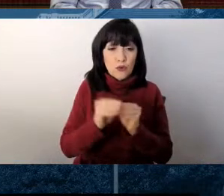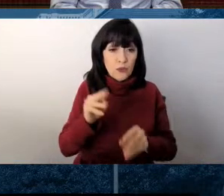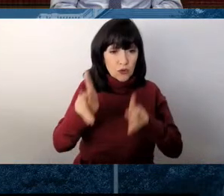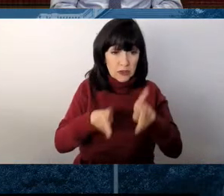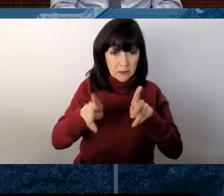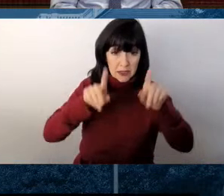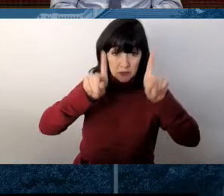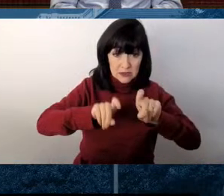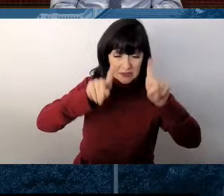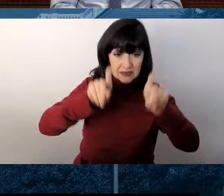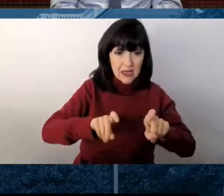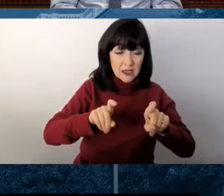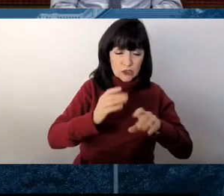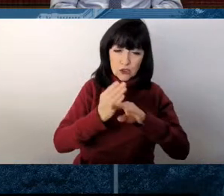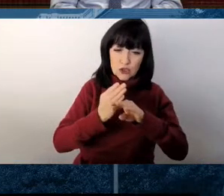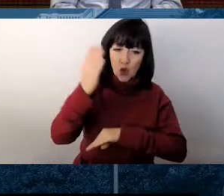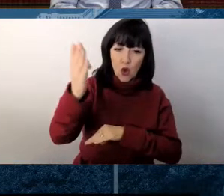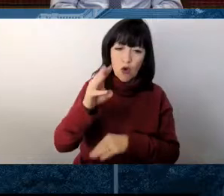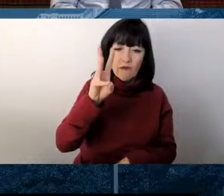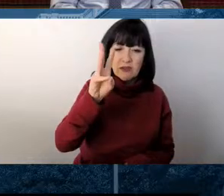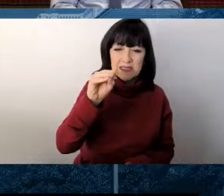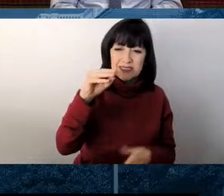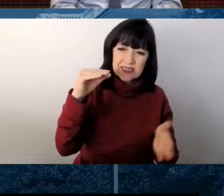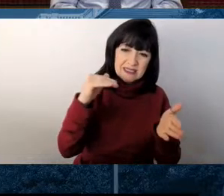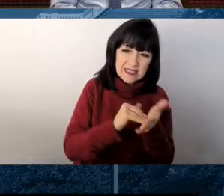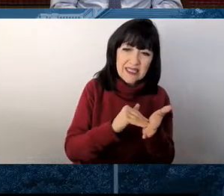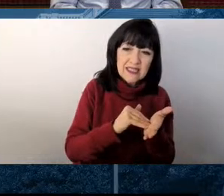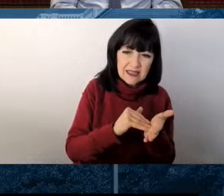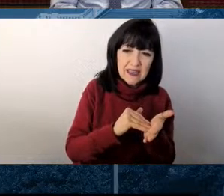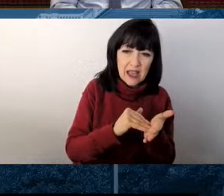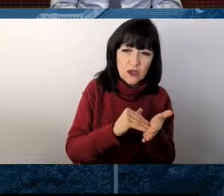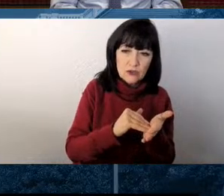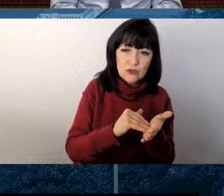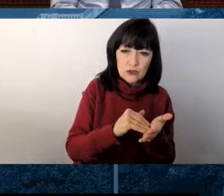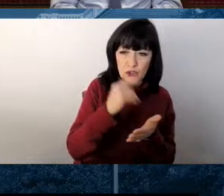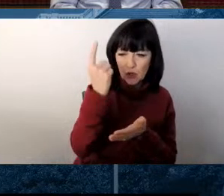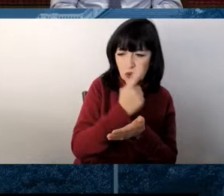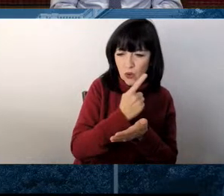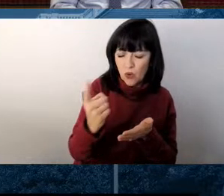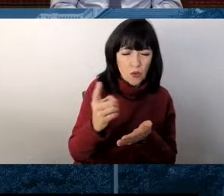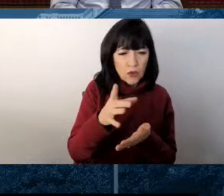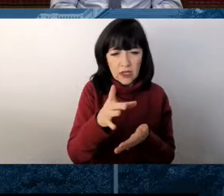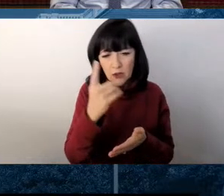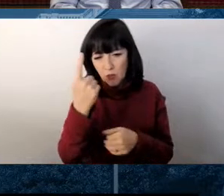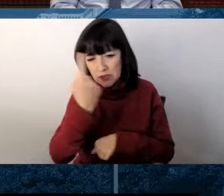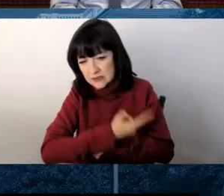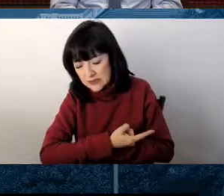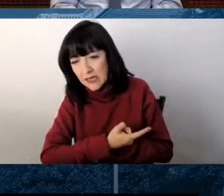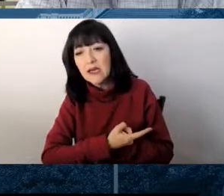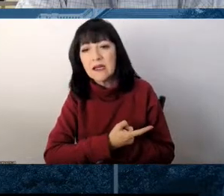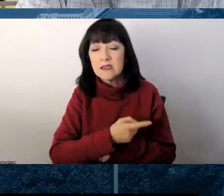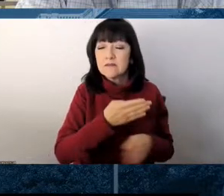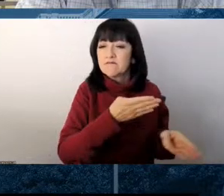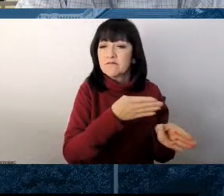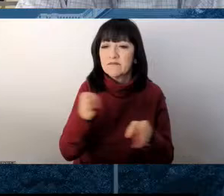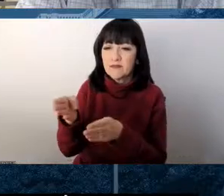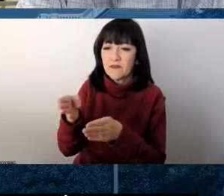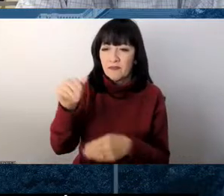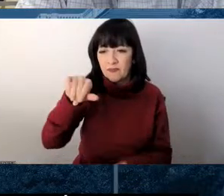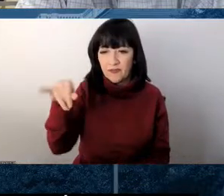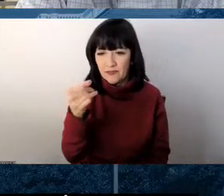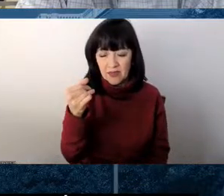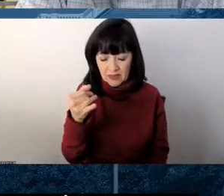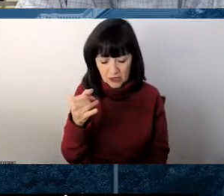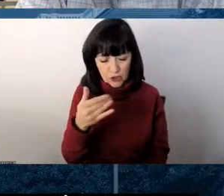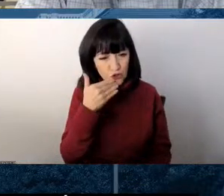week, a day. And so a lot of work going on there, AJ. Good afternoon, sir,